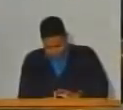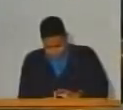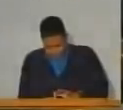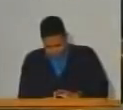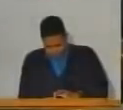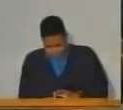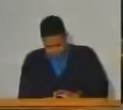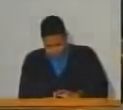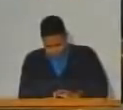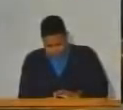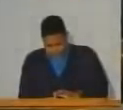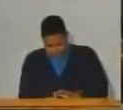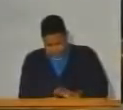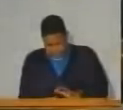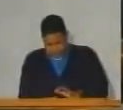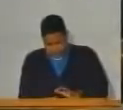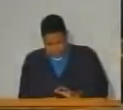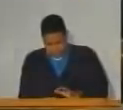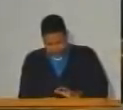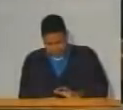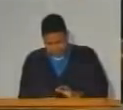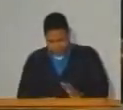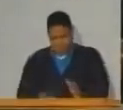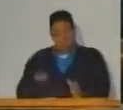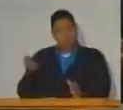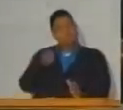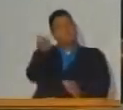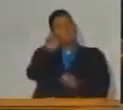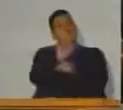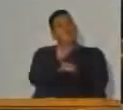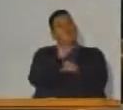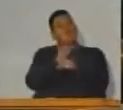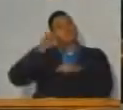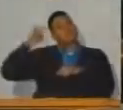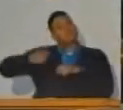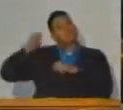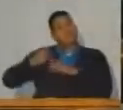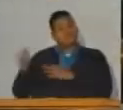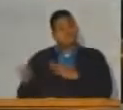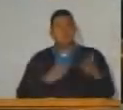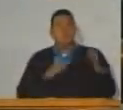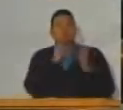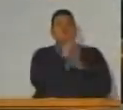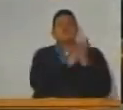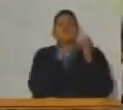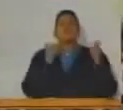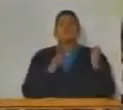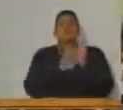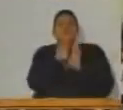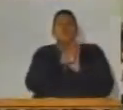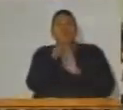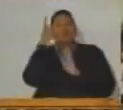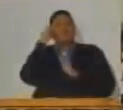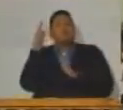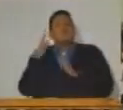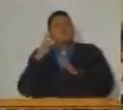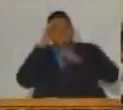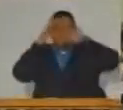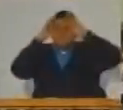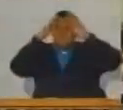Tourism Workers' Pension Scheme. Legislation is being developed to create a Tourism Workers' Pension